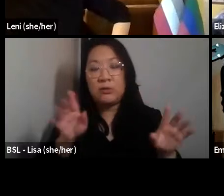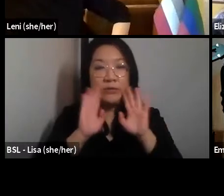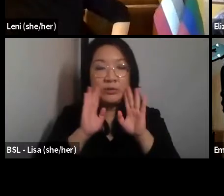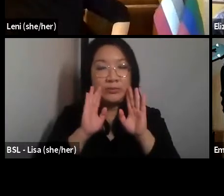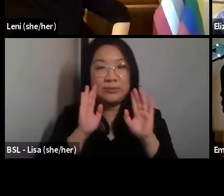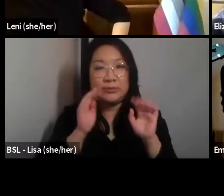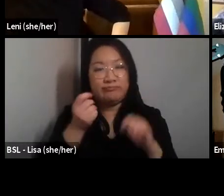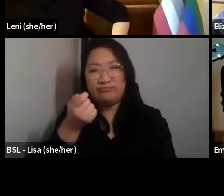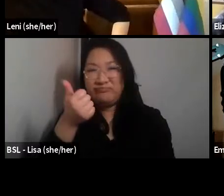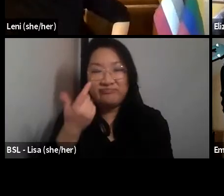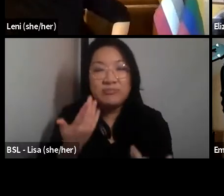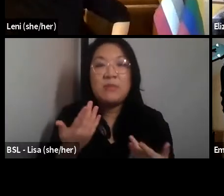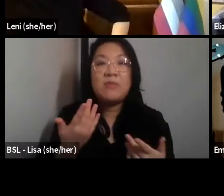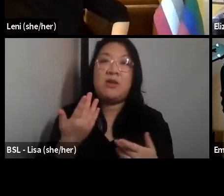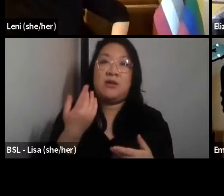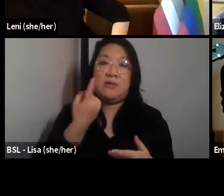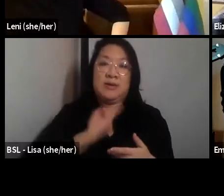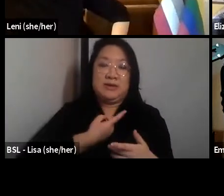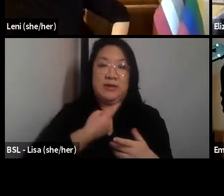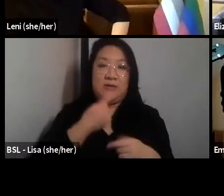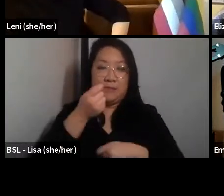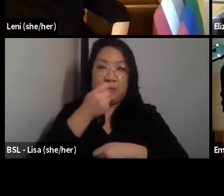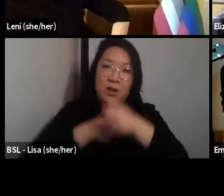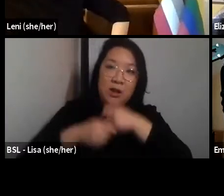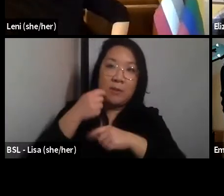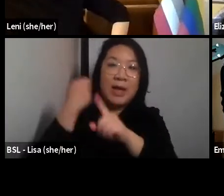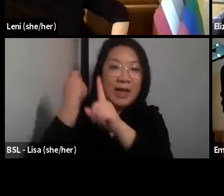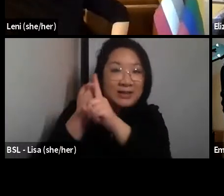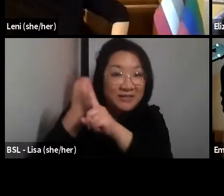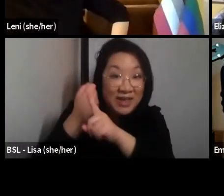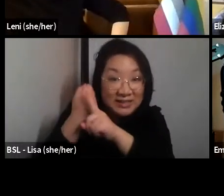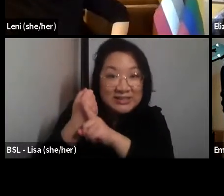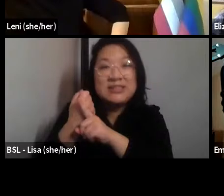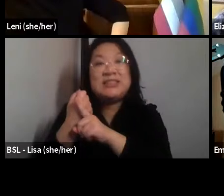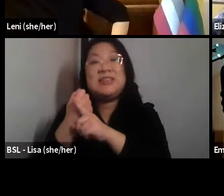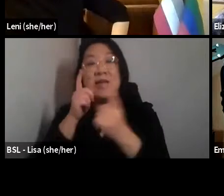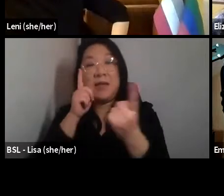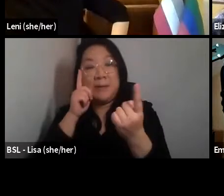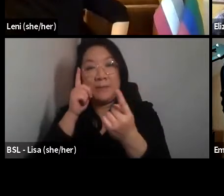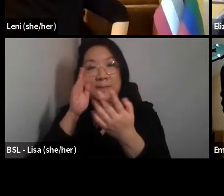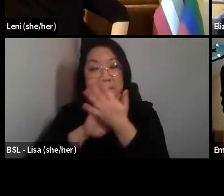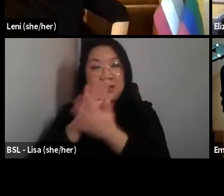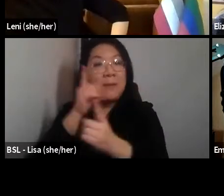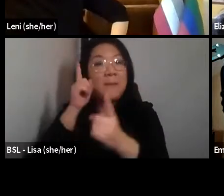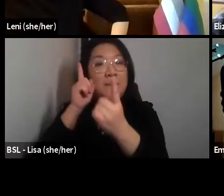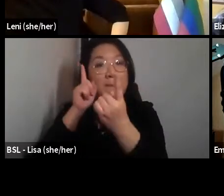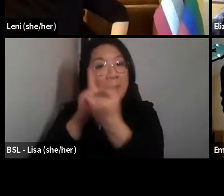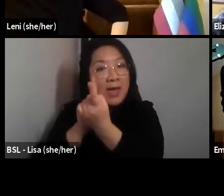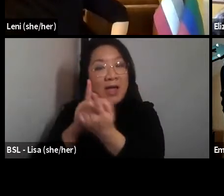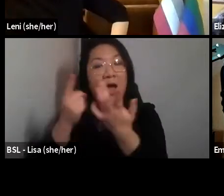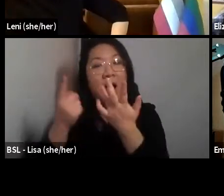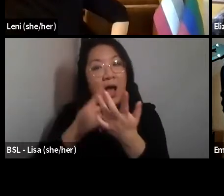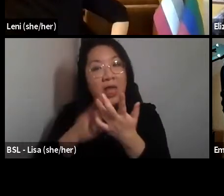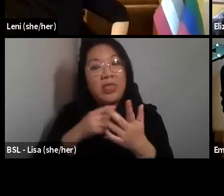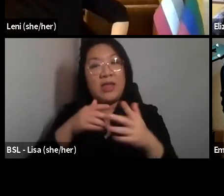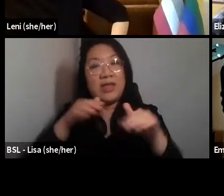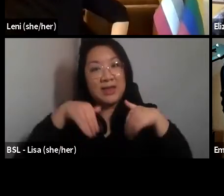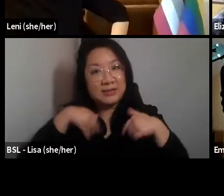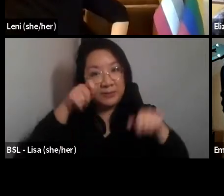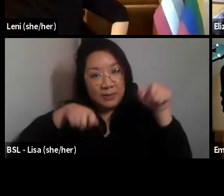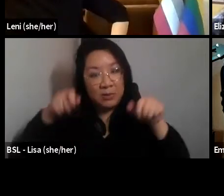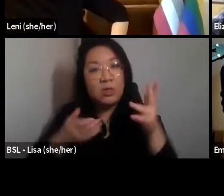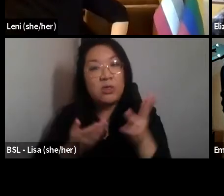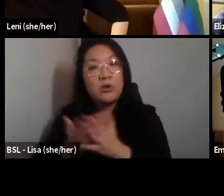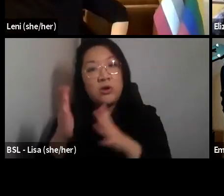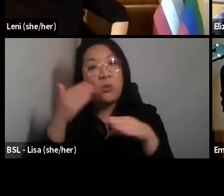wasn't actually until I was already an activist, ironically, that I actually met other asexual people through my work